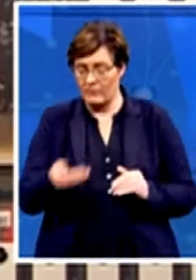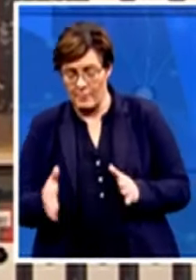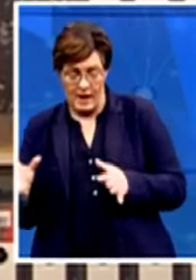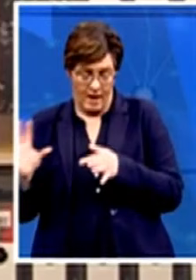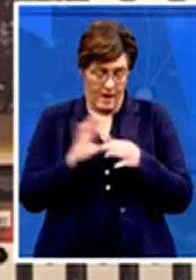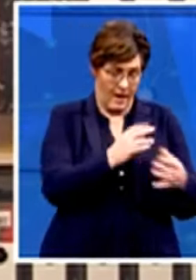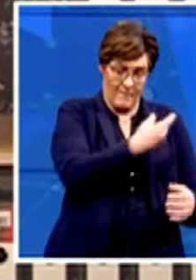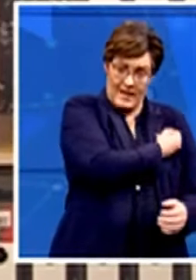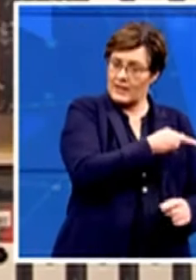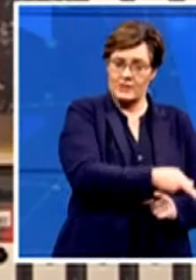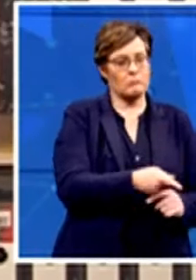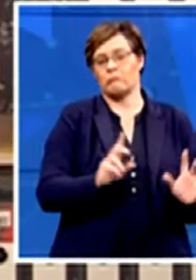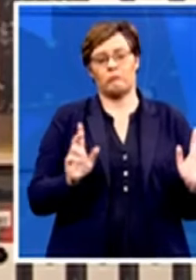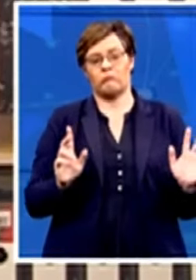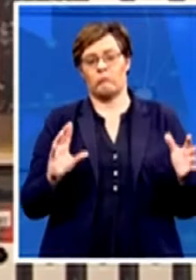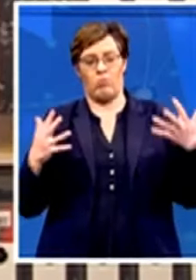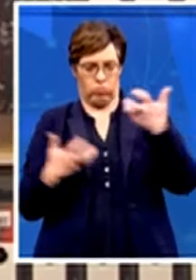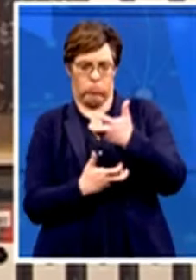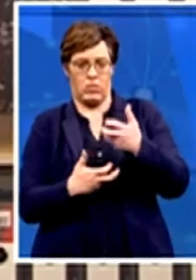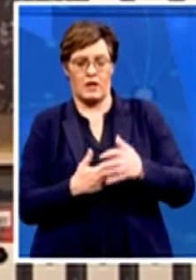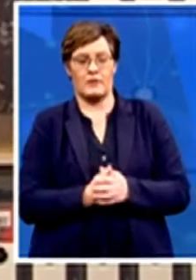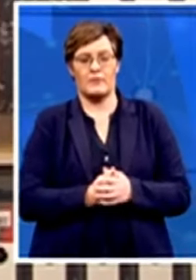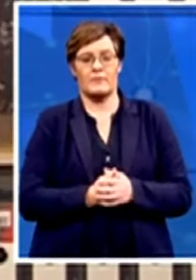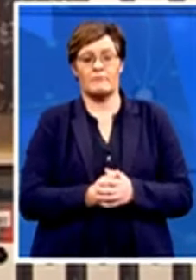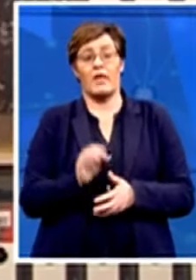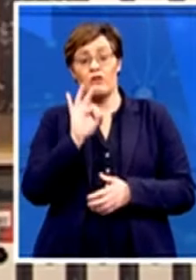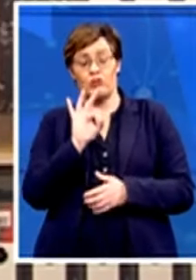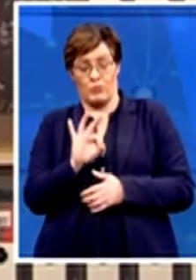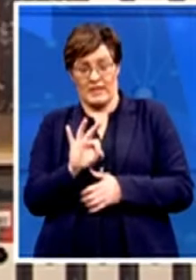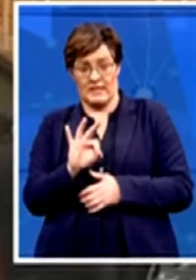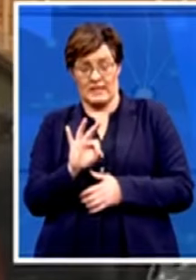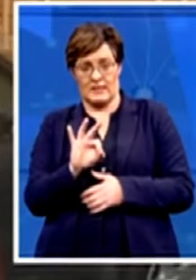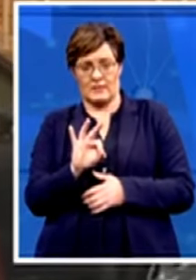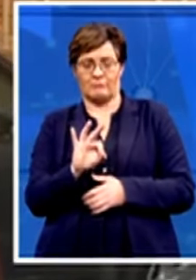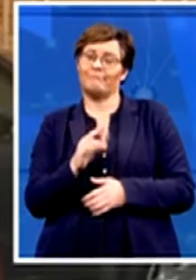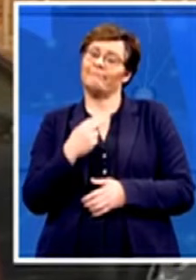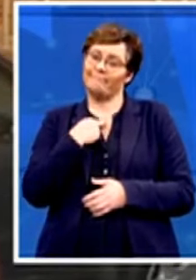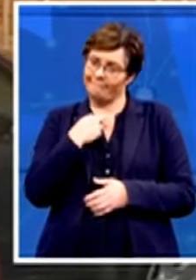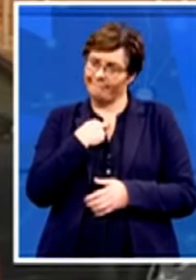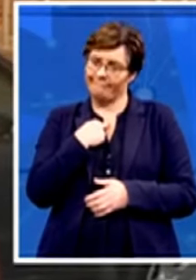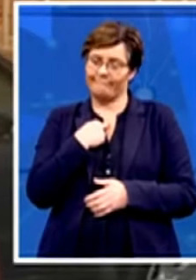all. 3 cases are unfortunately unclassifiable. We have